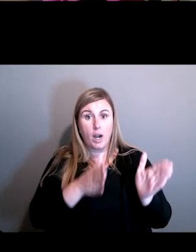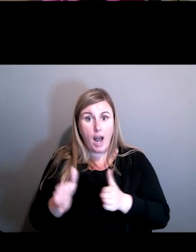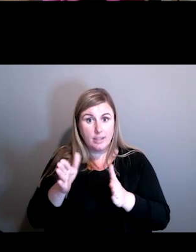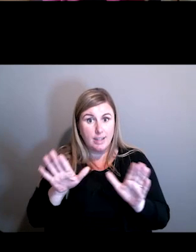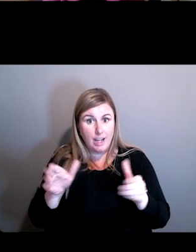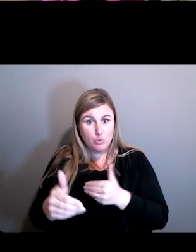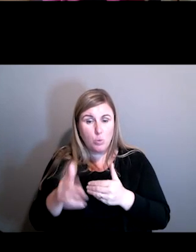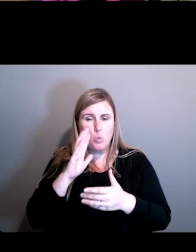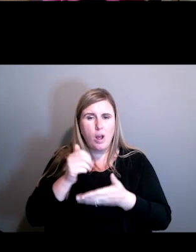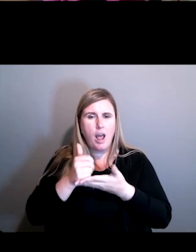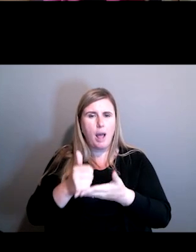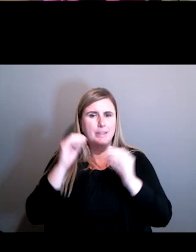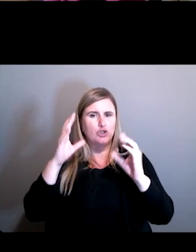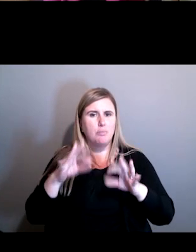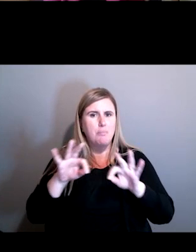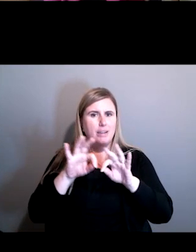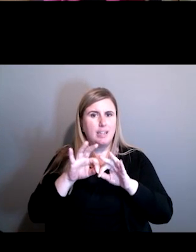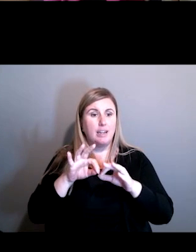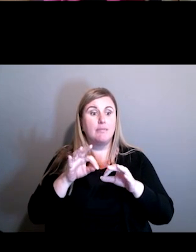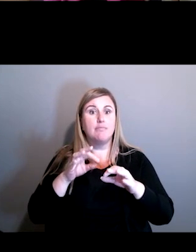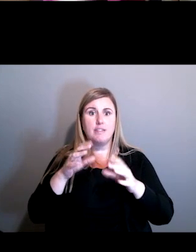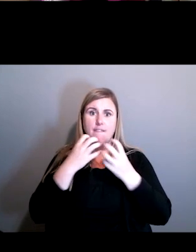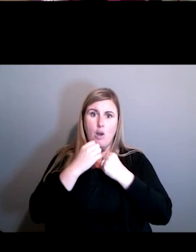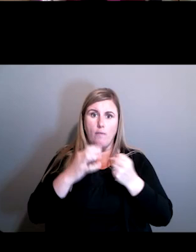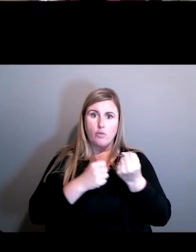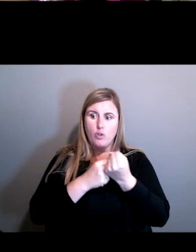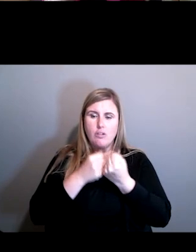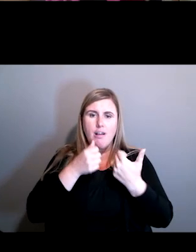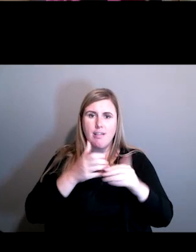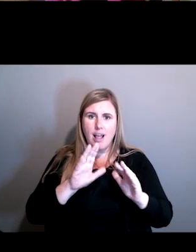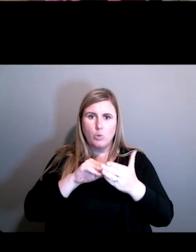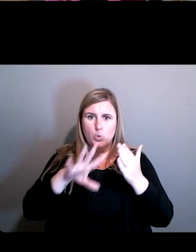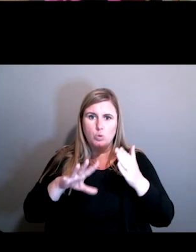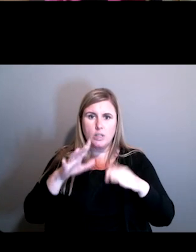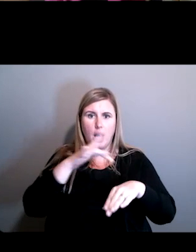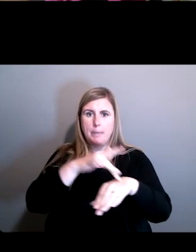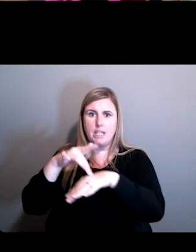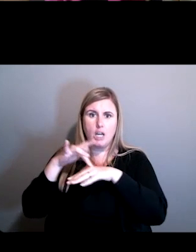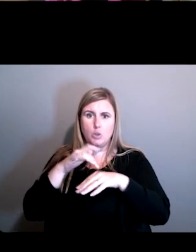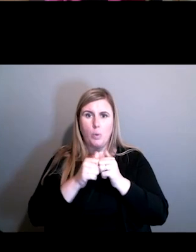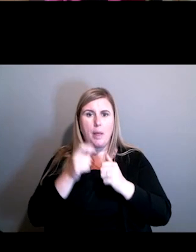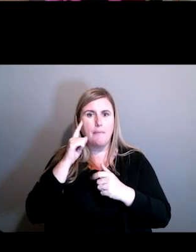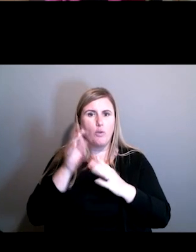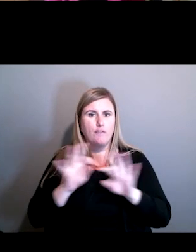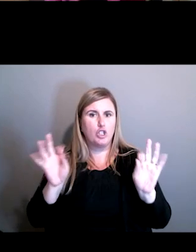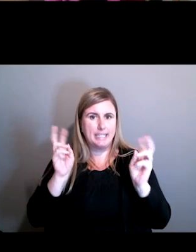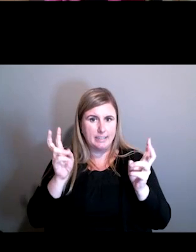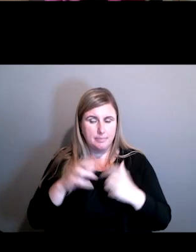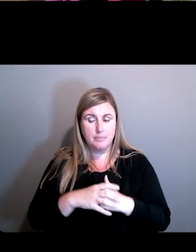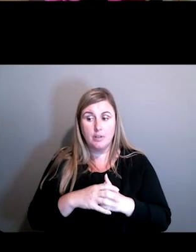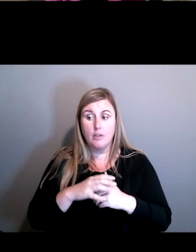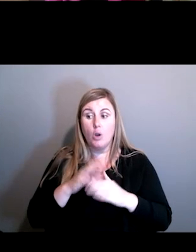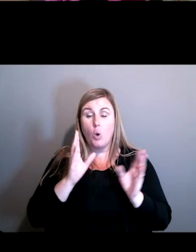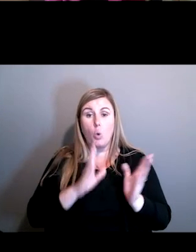will help a teacher maintain the value of reinforcers by not allowing students to come into contact with them for free. An